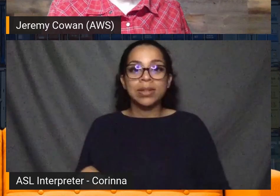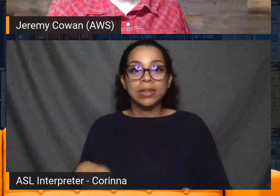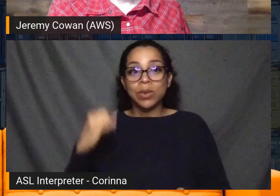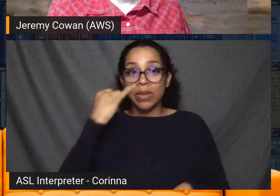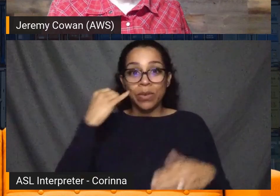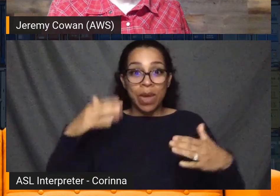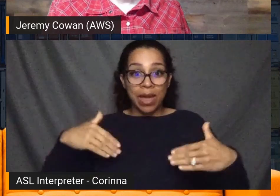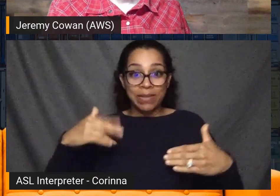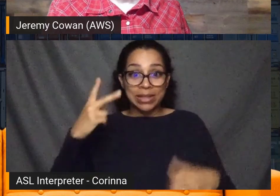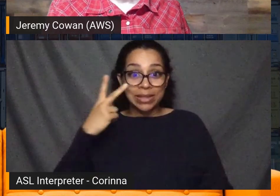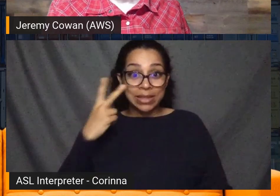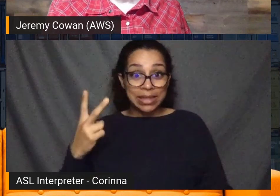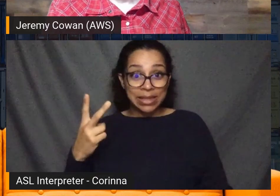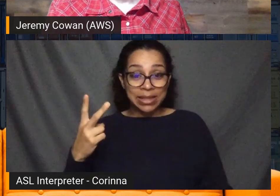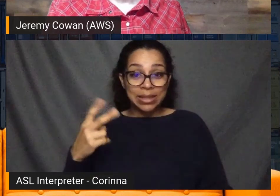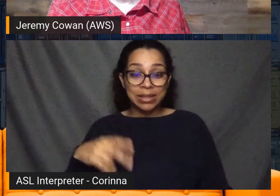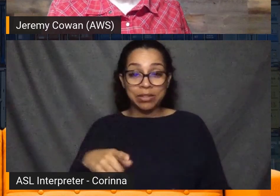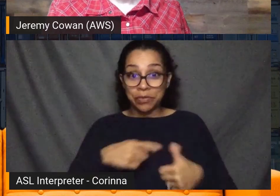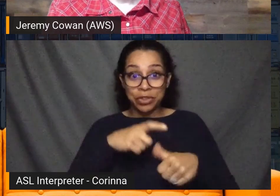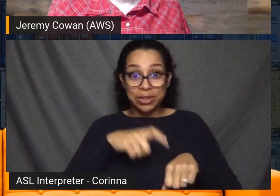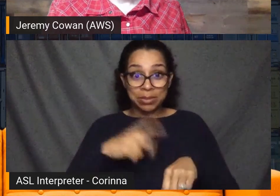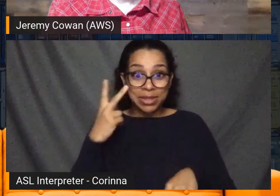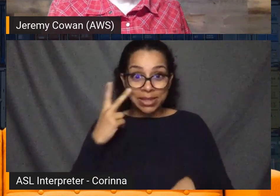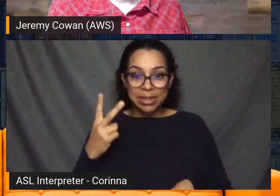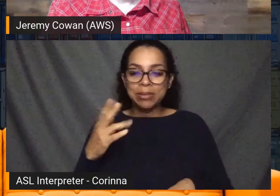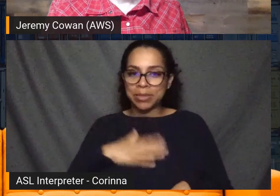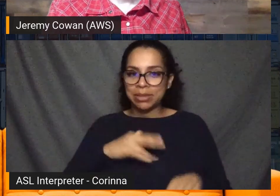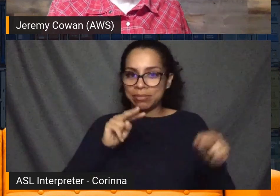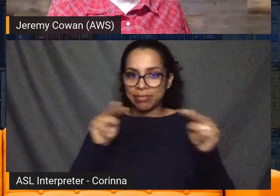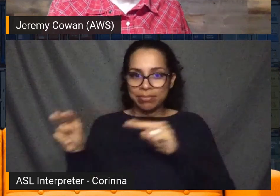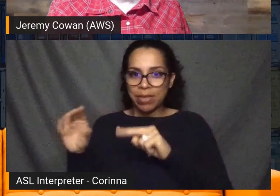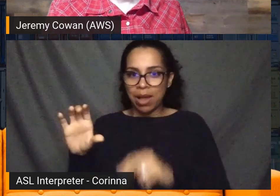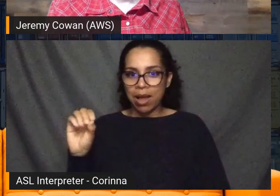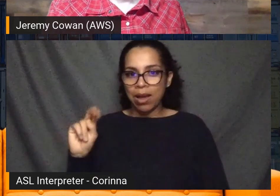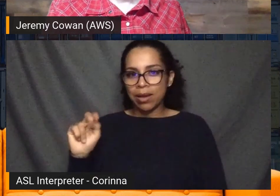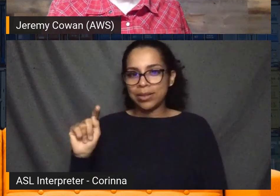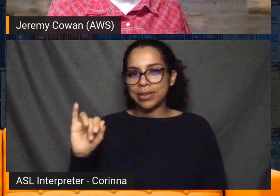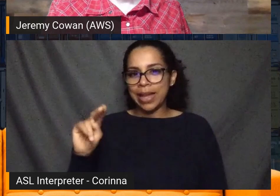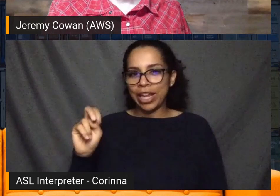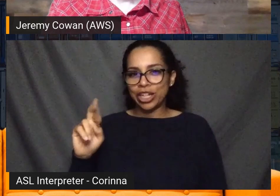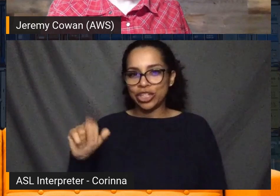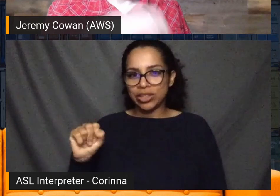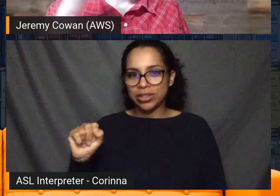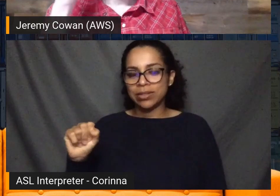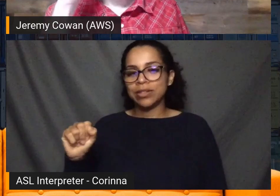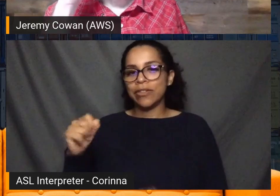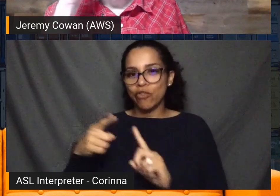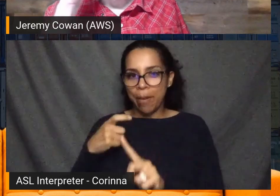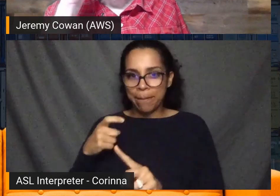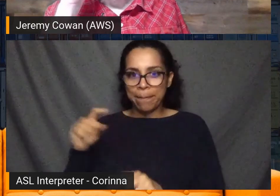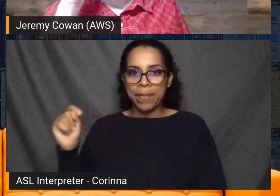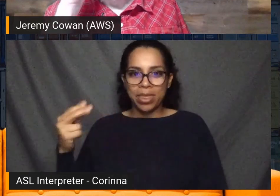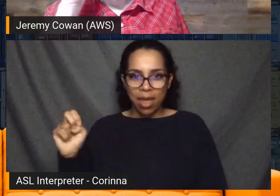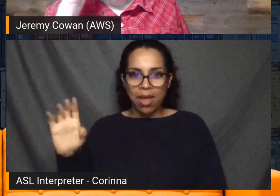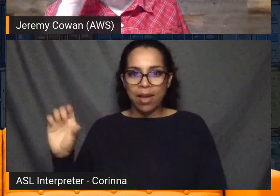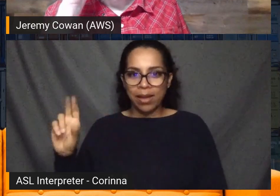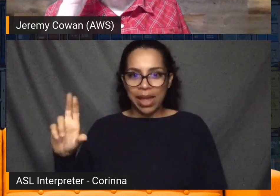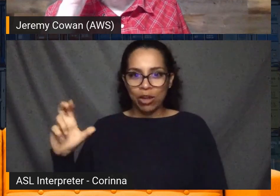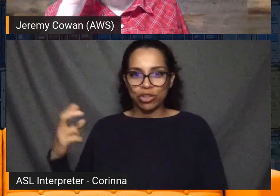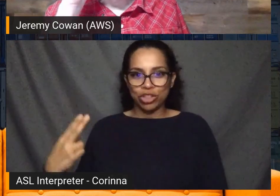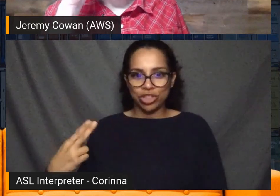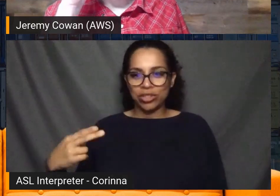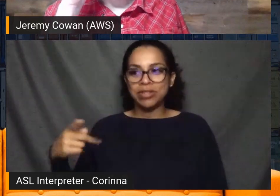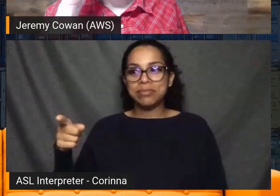this is your first time seeing them, please go over to containersfromthecouch.com and subscribe to the channel, because I have a lot of ideas and a lot of requests for